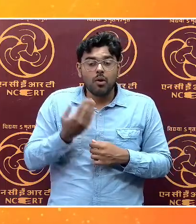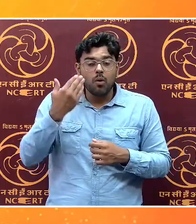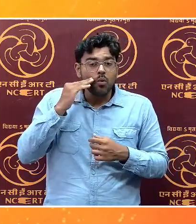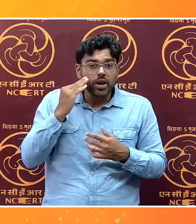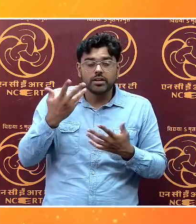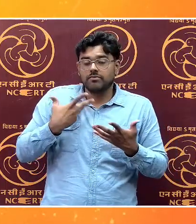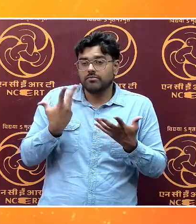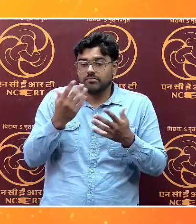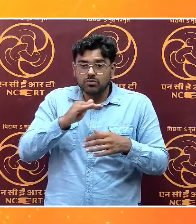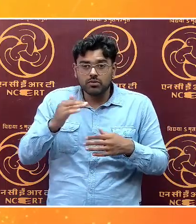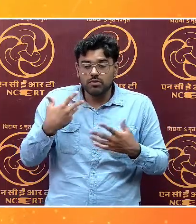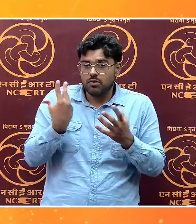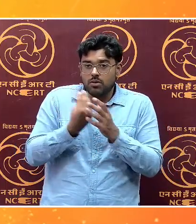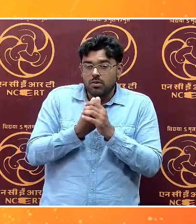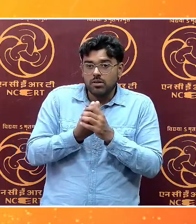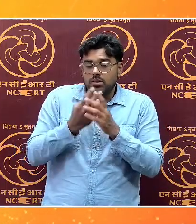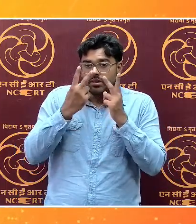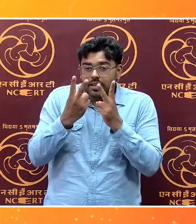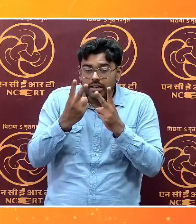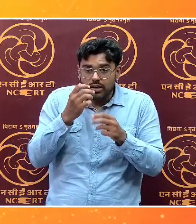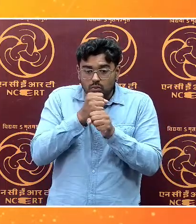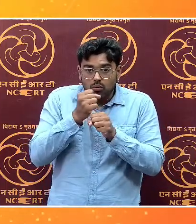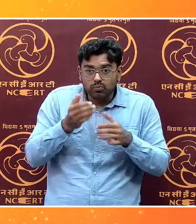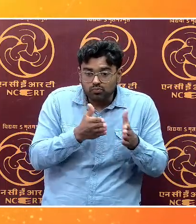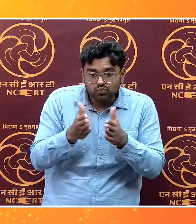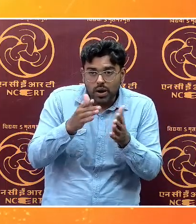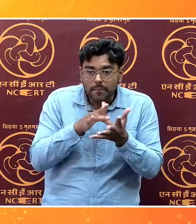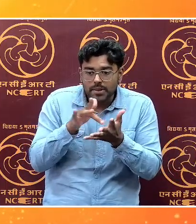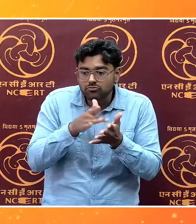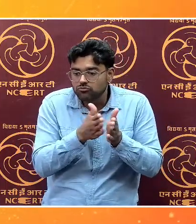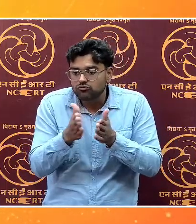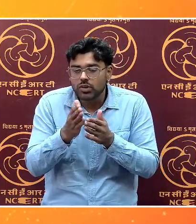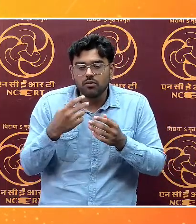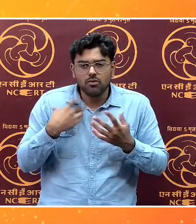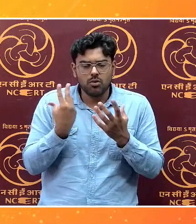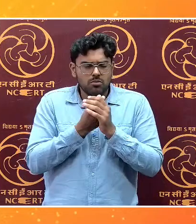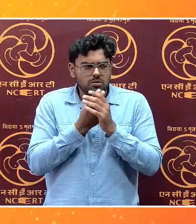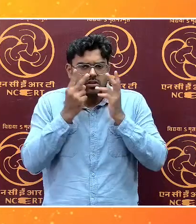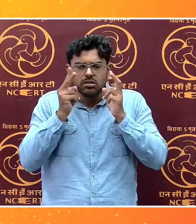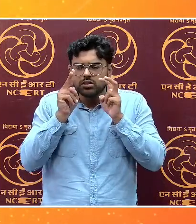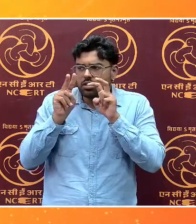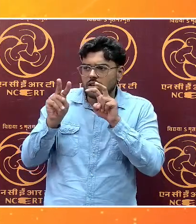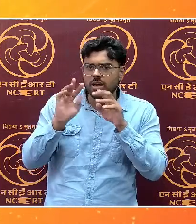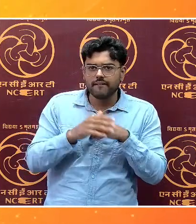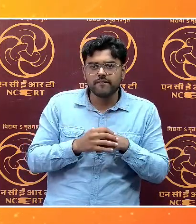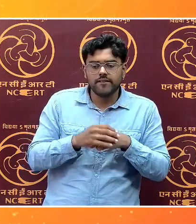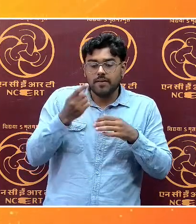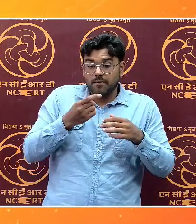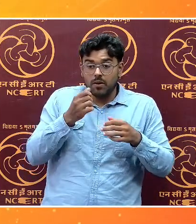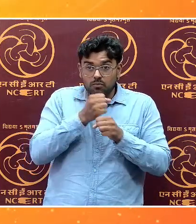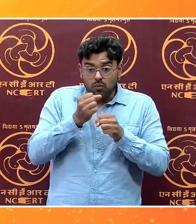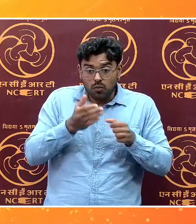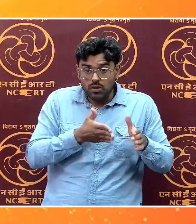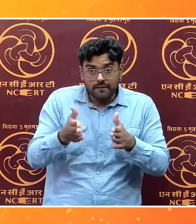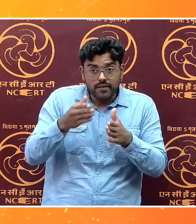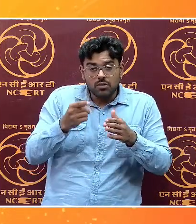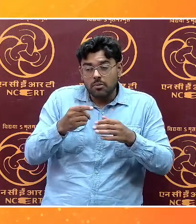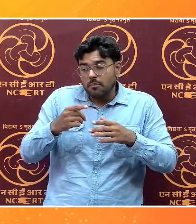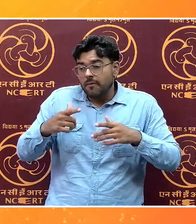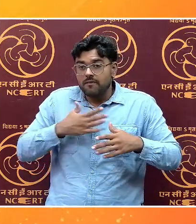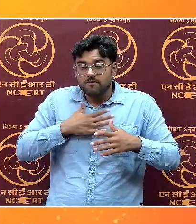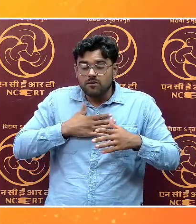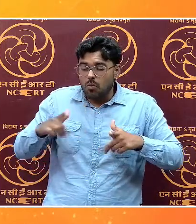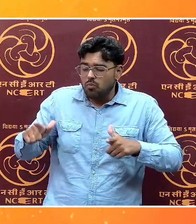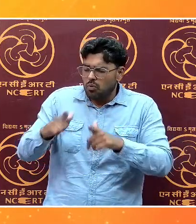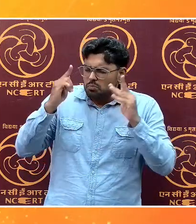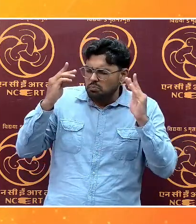when we are covering the journey of Godavari, so we watch that Godavari passes through rich forests full